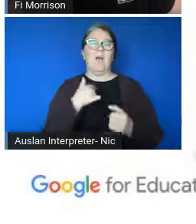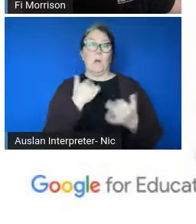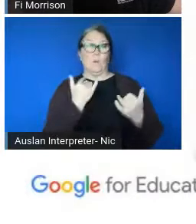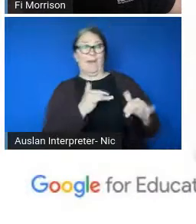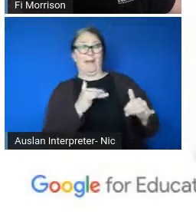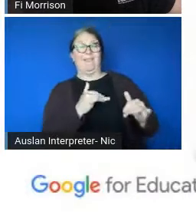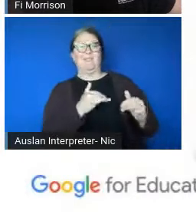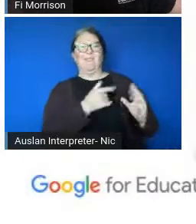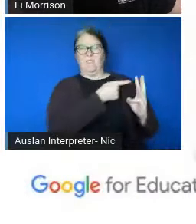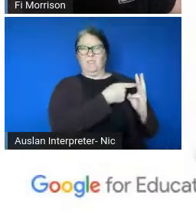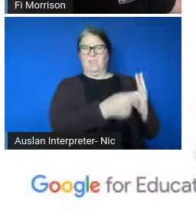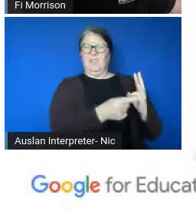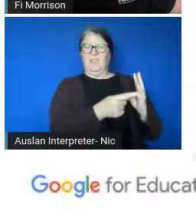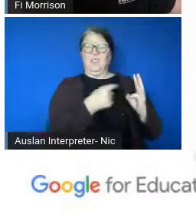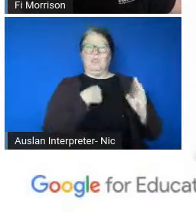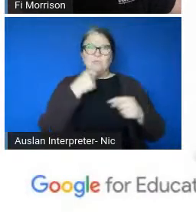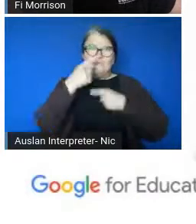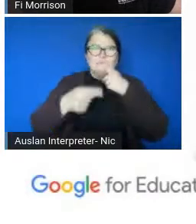wonderful